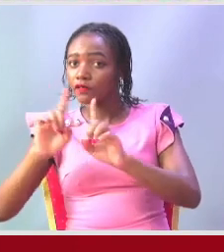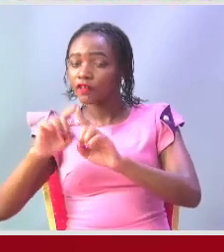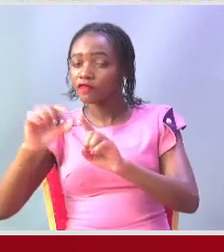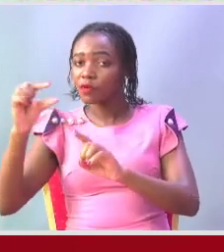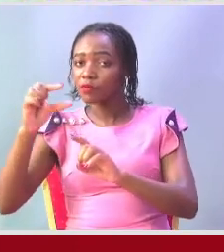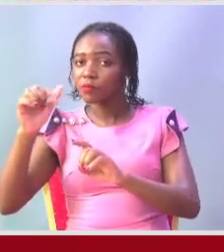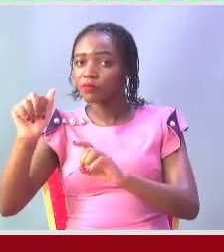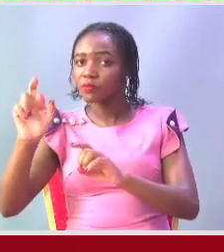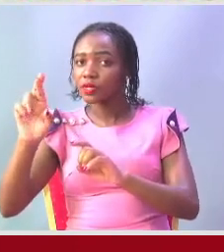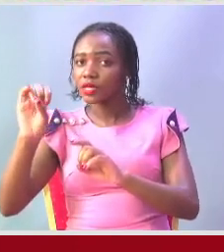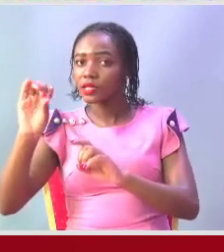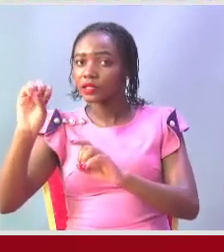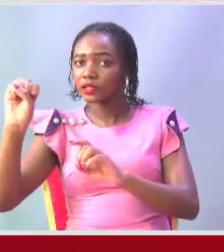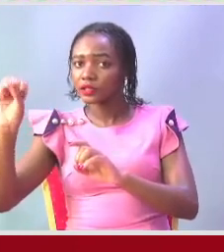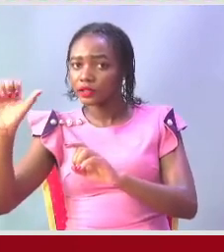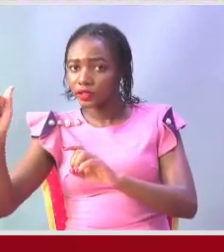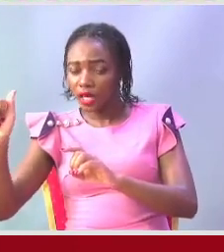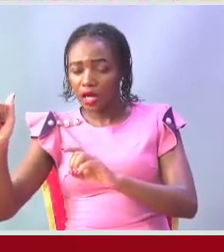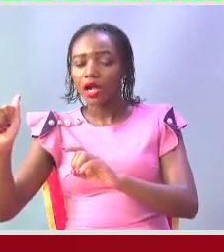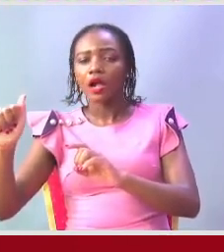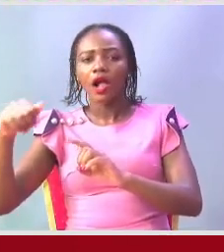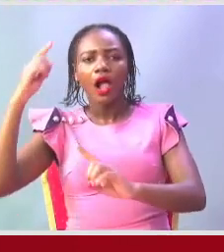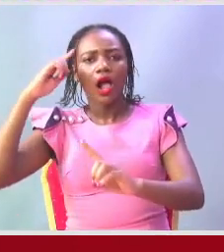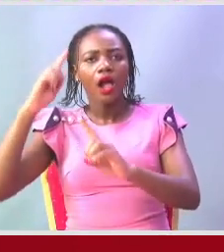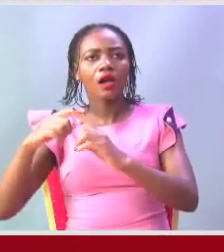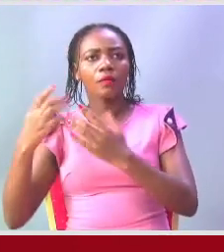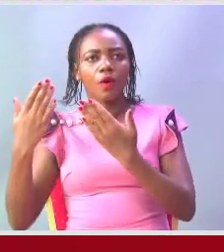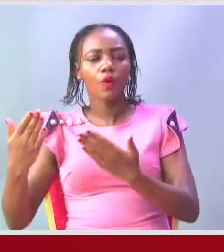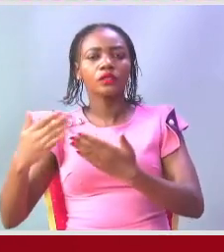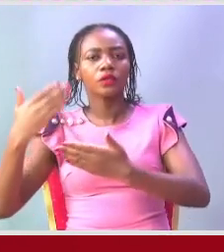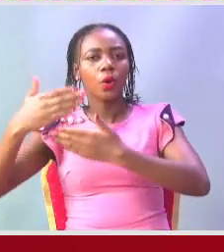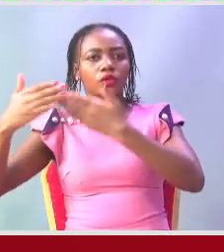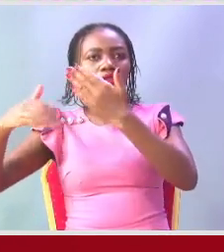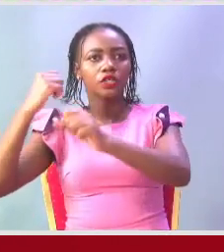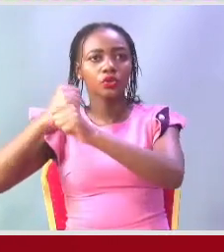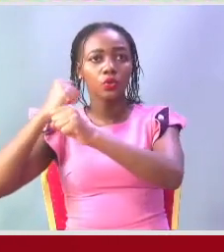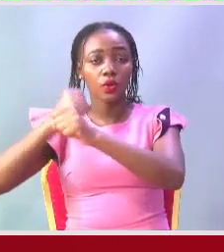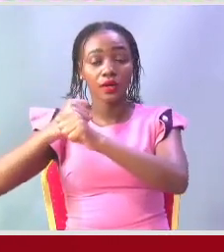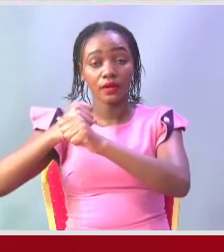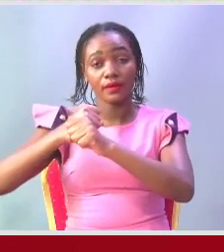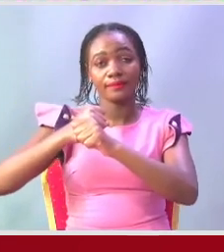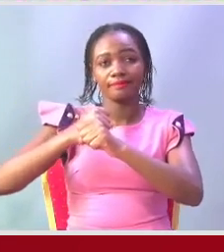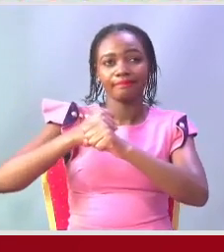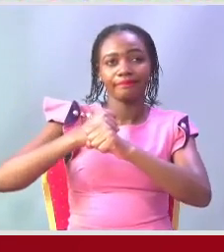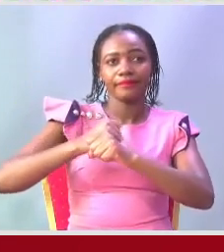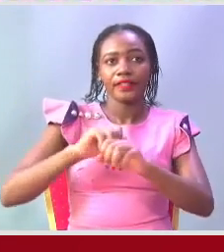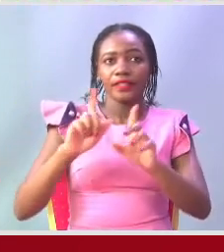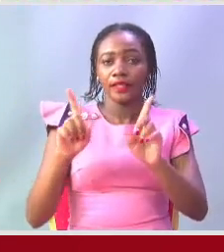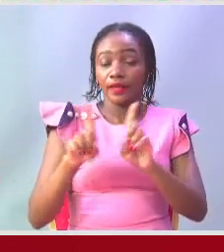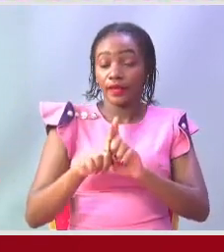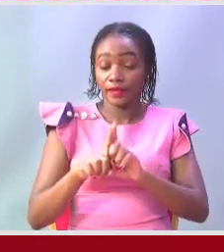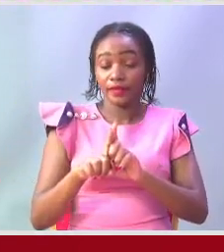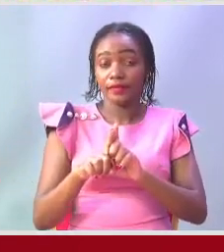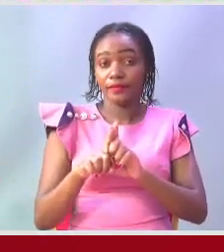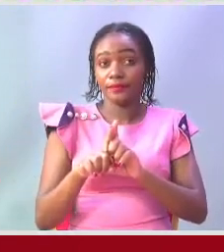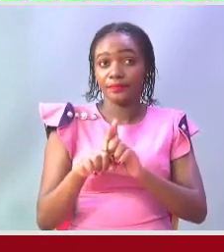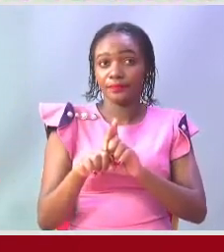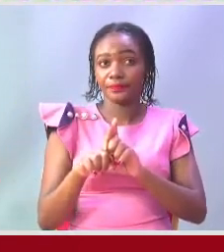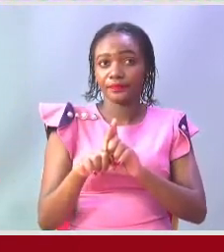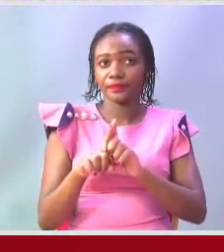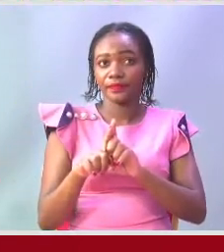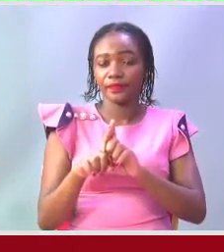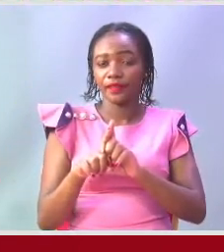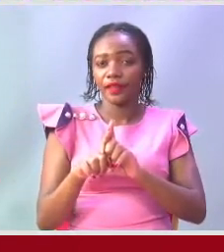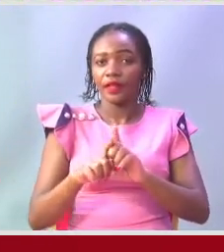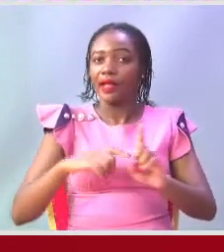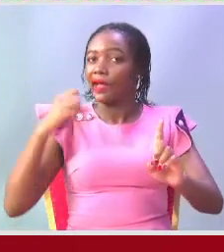Hulugo to do some construction work in a water park. And they were attacked